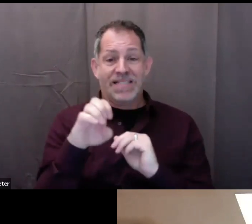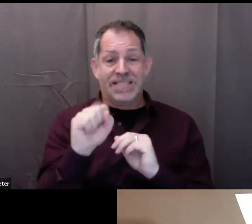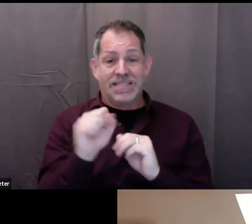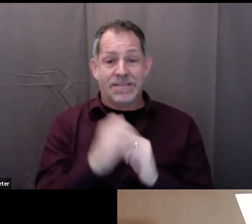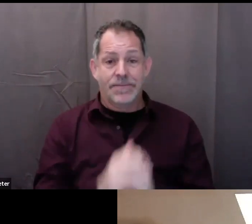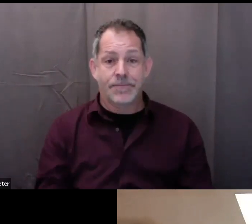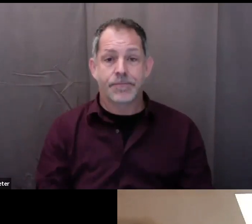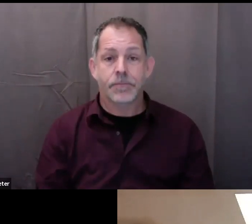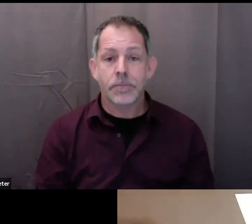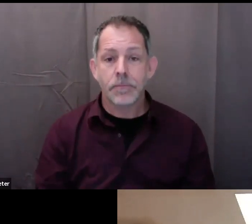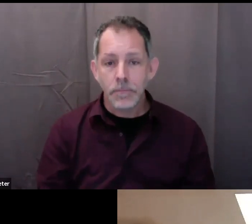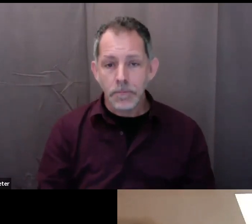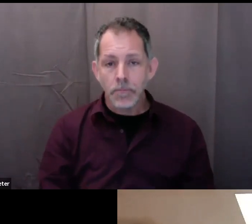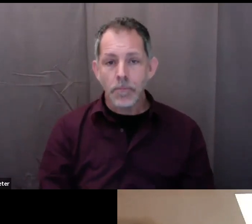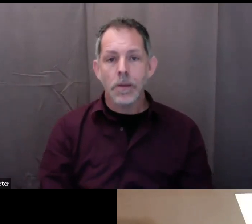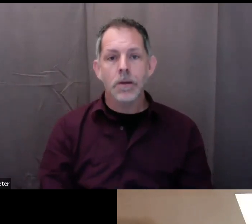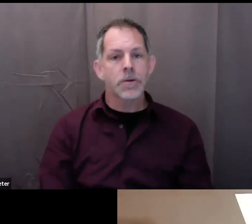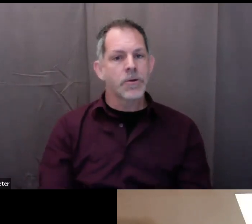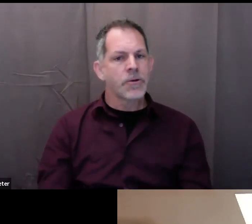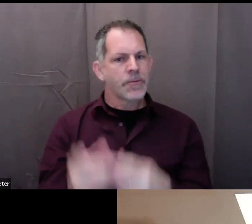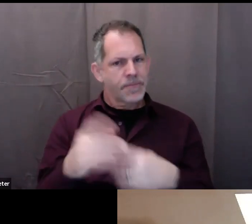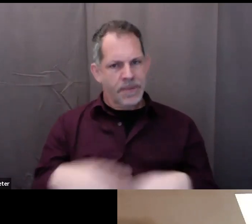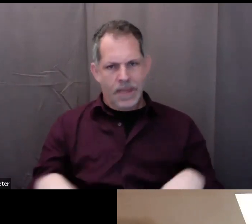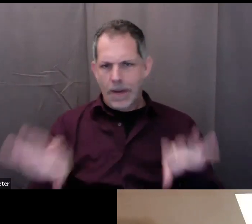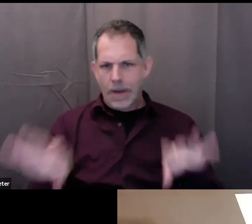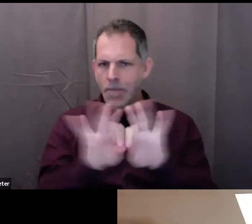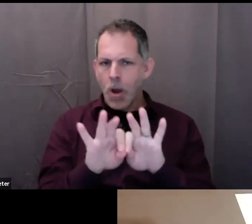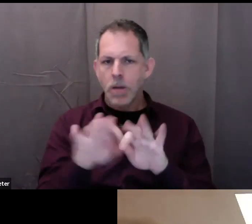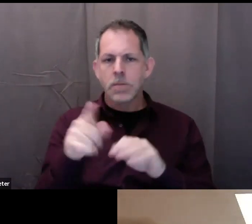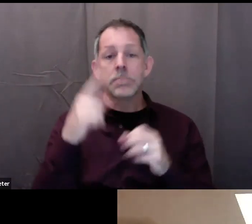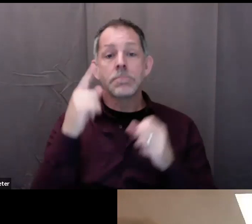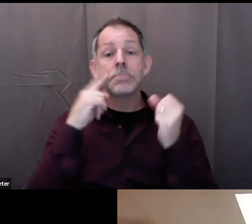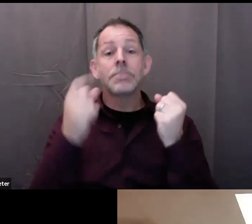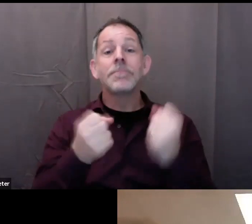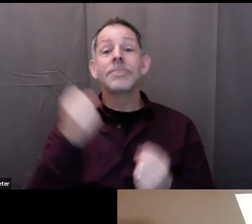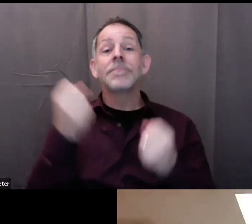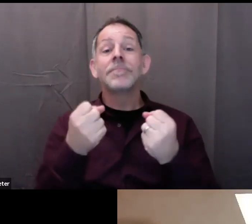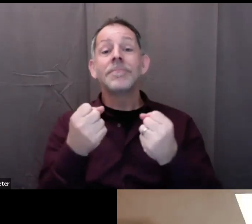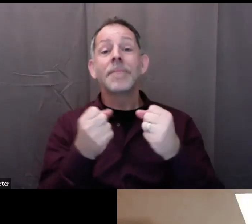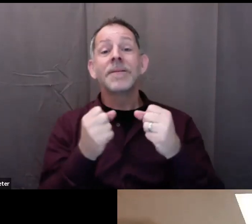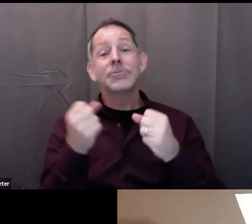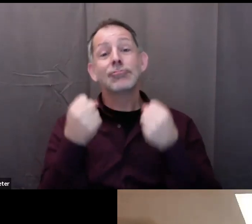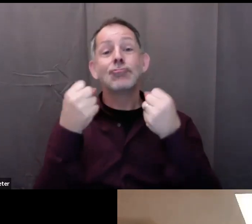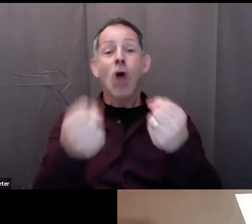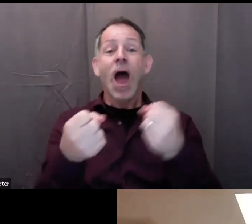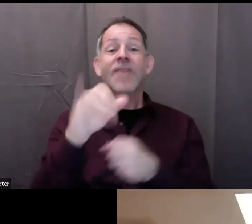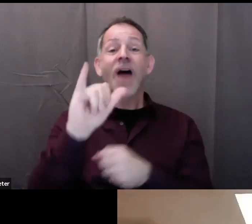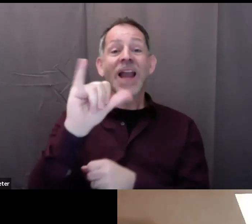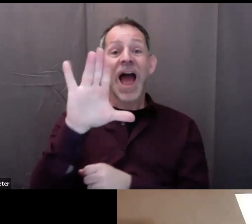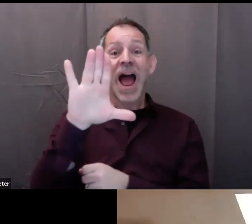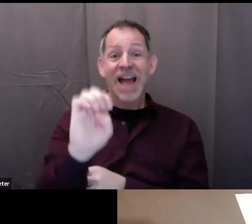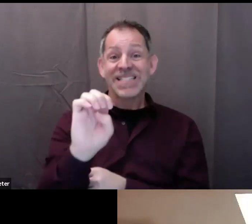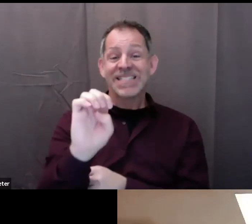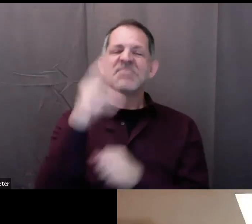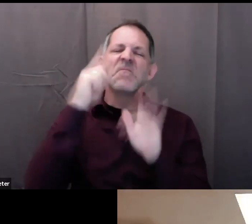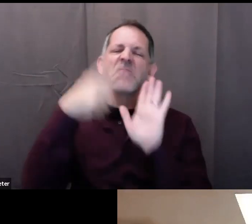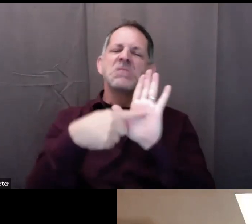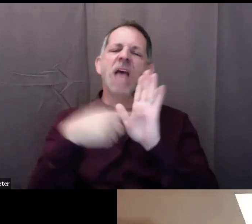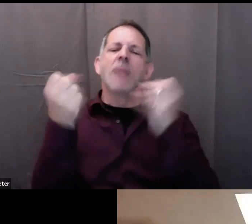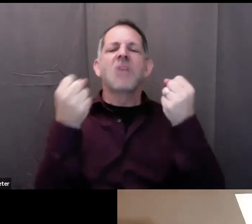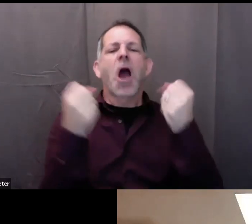and low velocity is the best speed to keep, because if you get going and you have to hit the brakes,